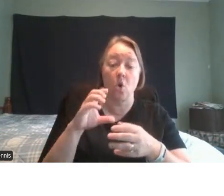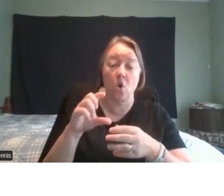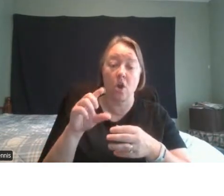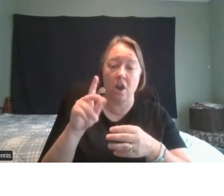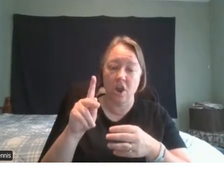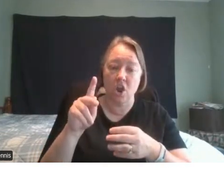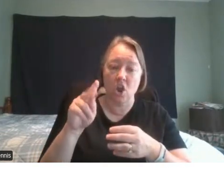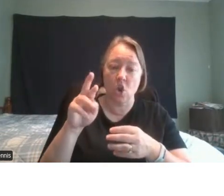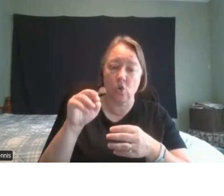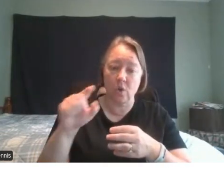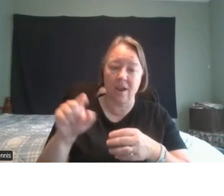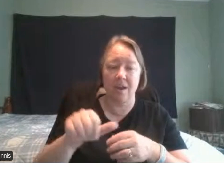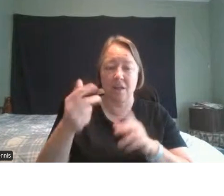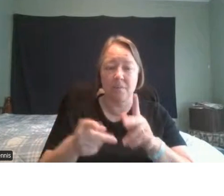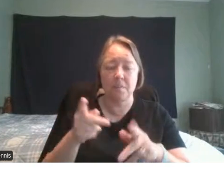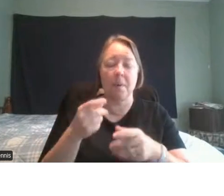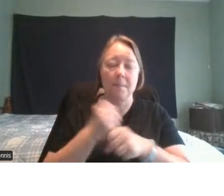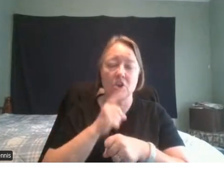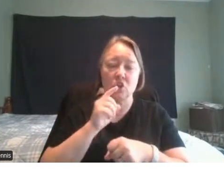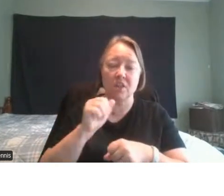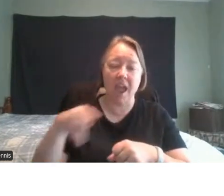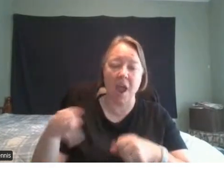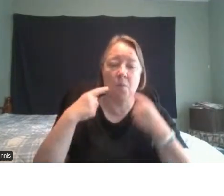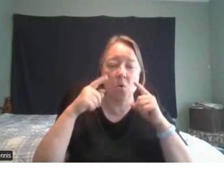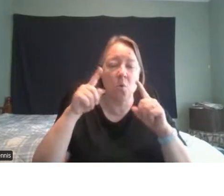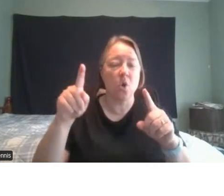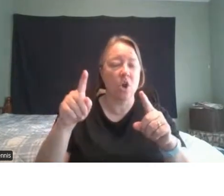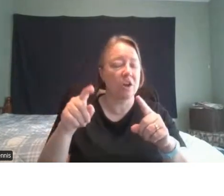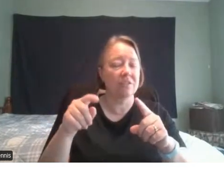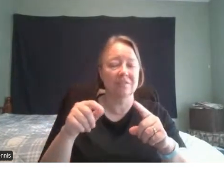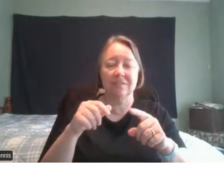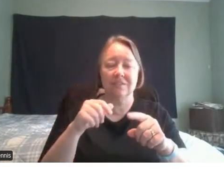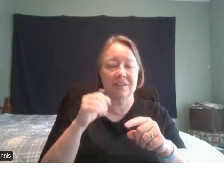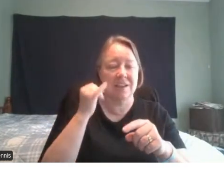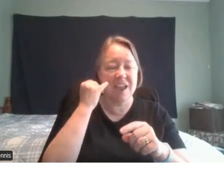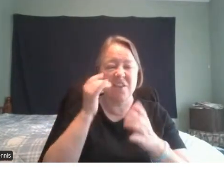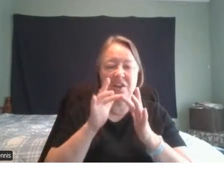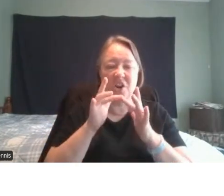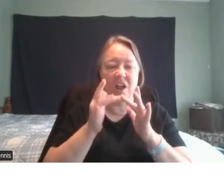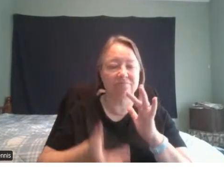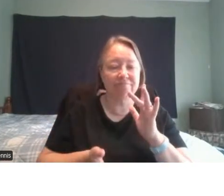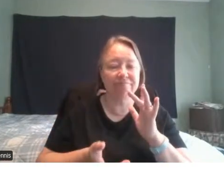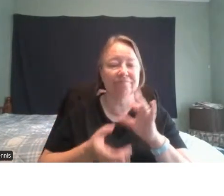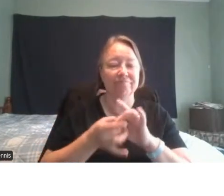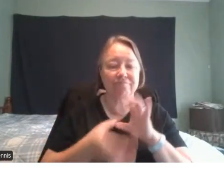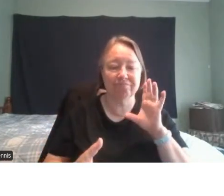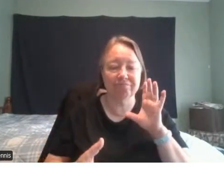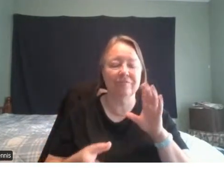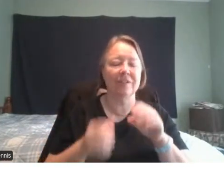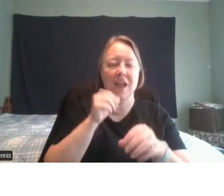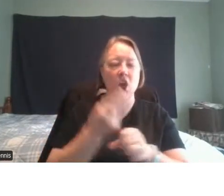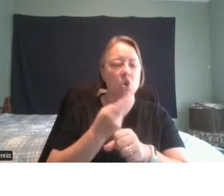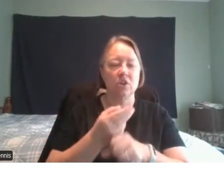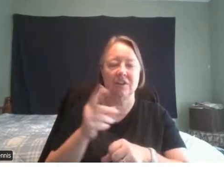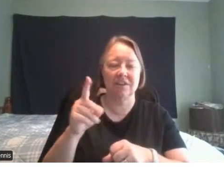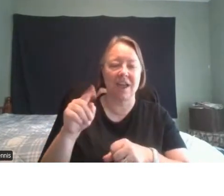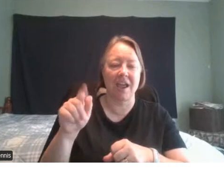the app works offline, not using any data once you install